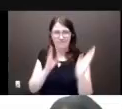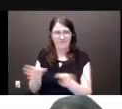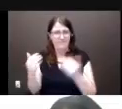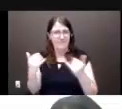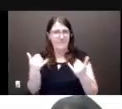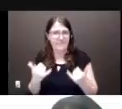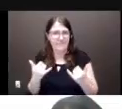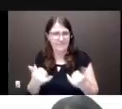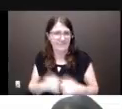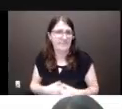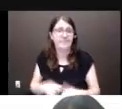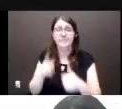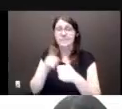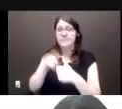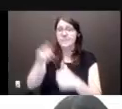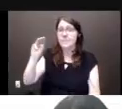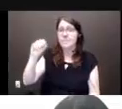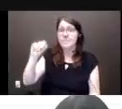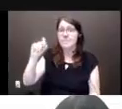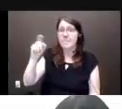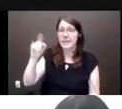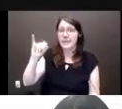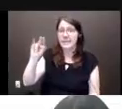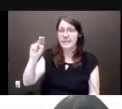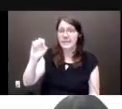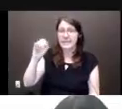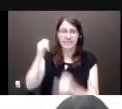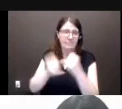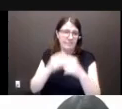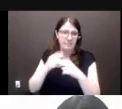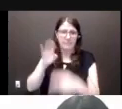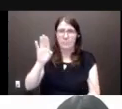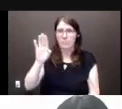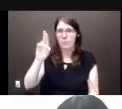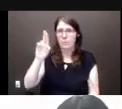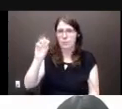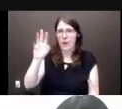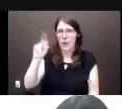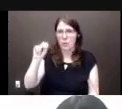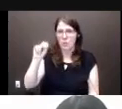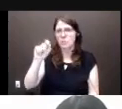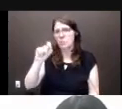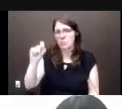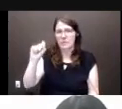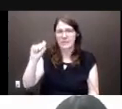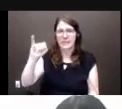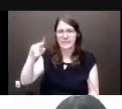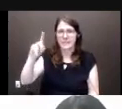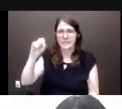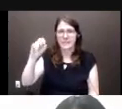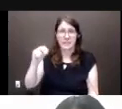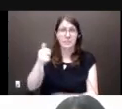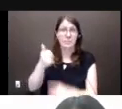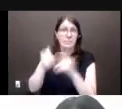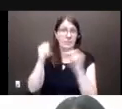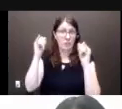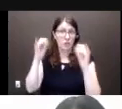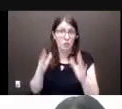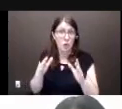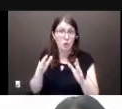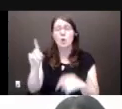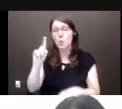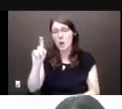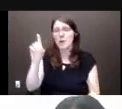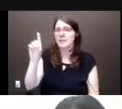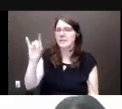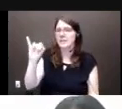We have Maxine Brown Simpson, and she is an instructor at Dixon Hall, and she's the founder of WordWork, and